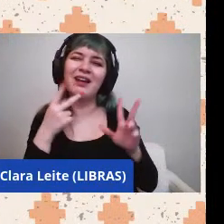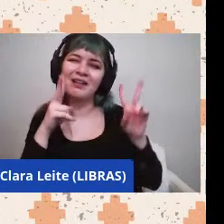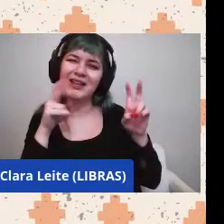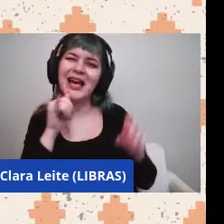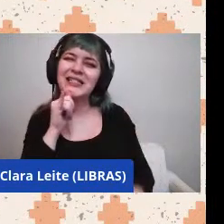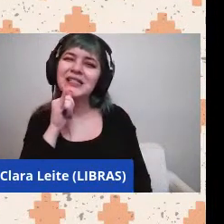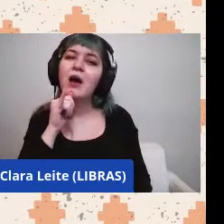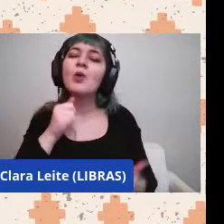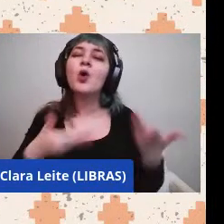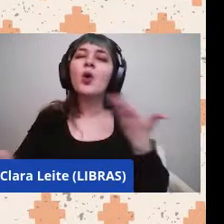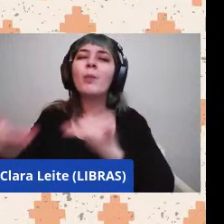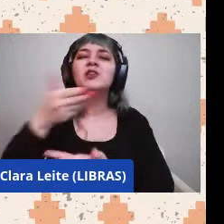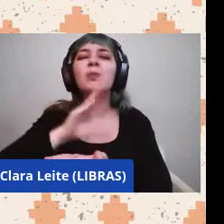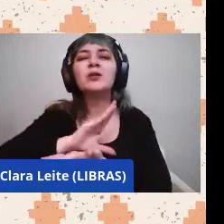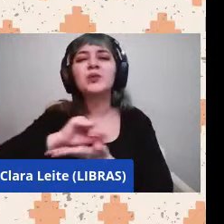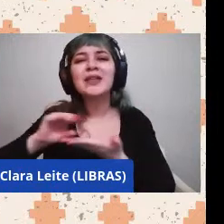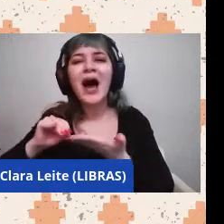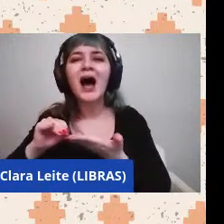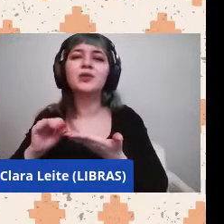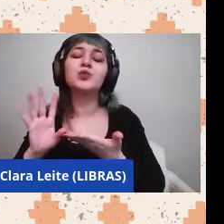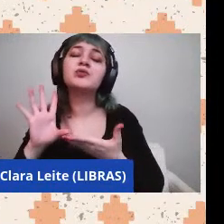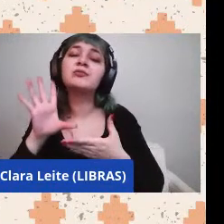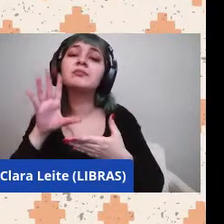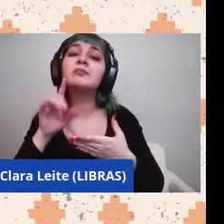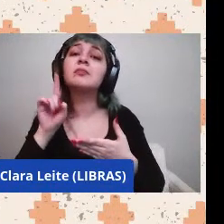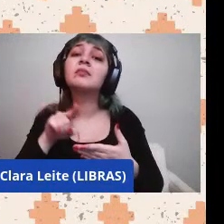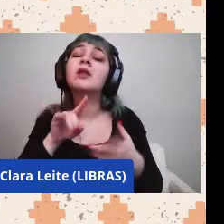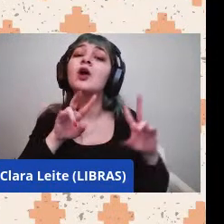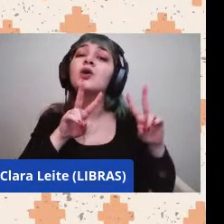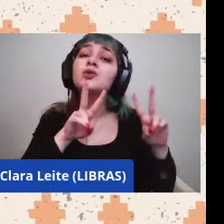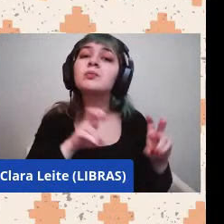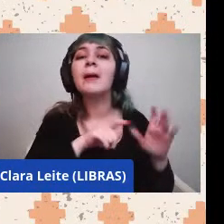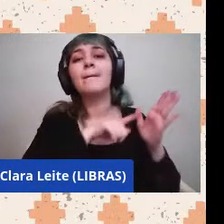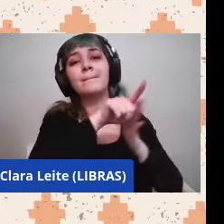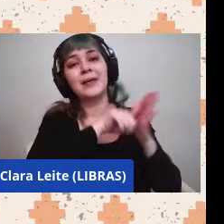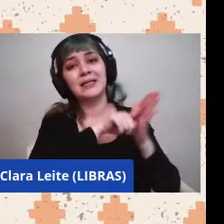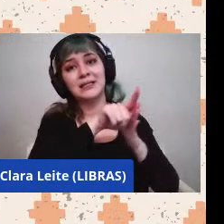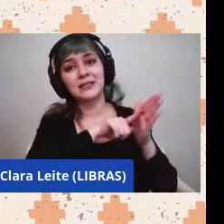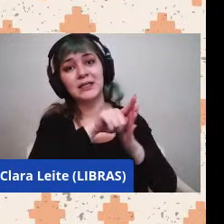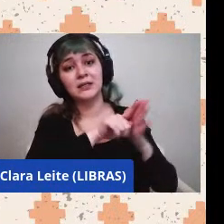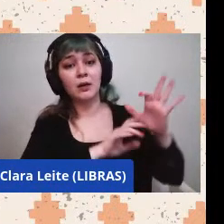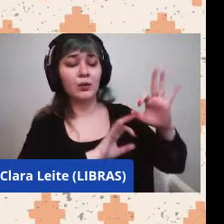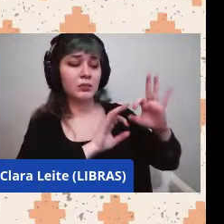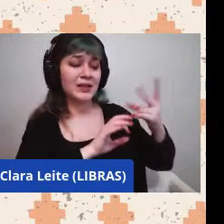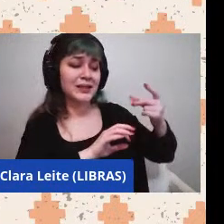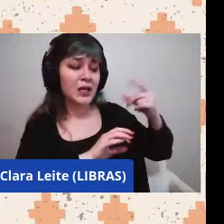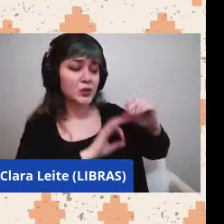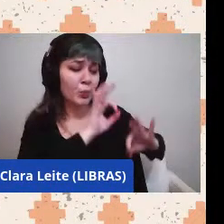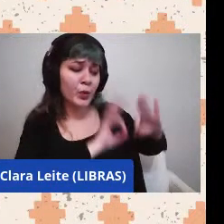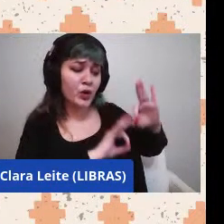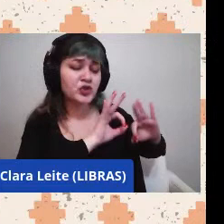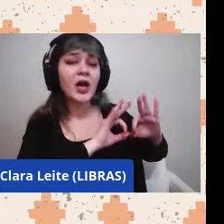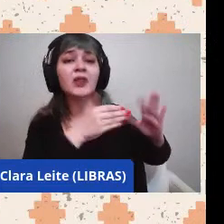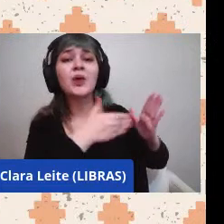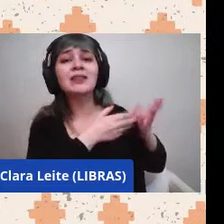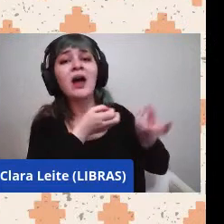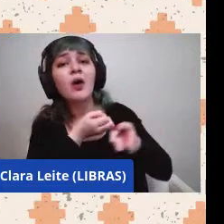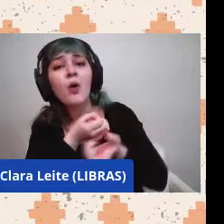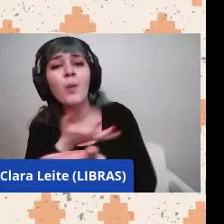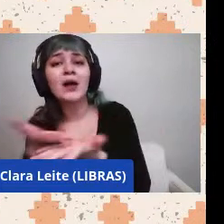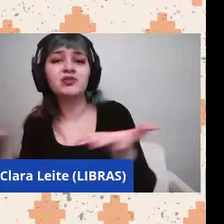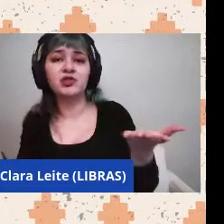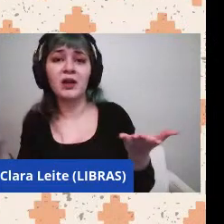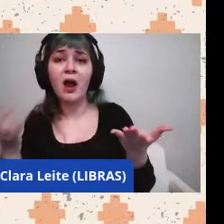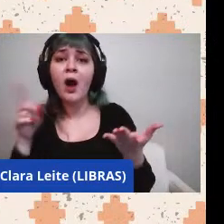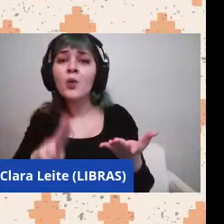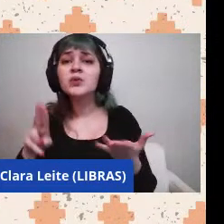and inclusivity are about research, from design through dissemination, about responsible